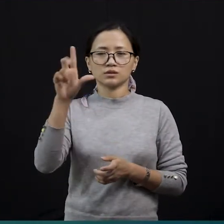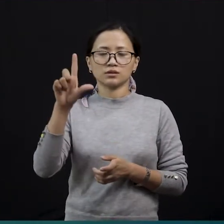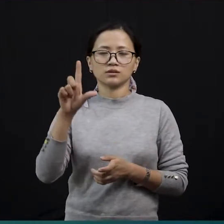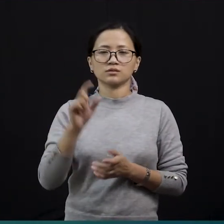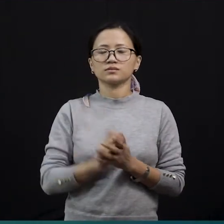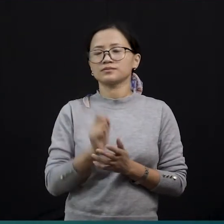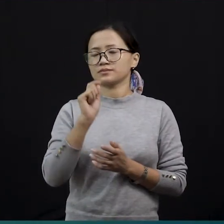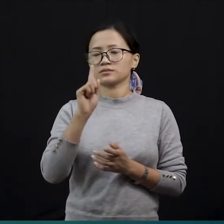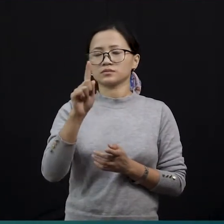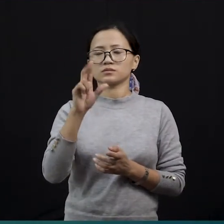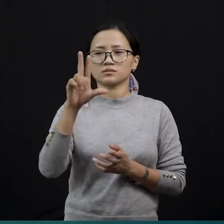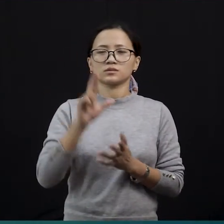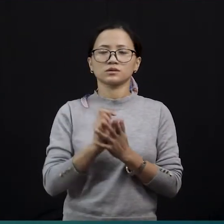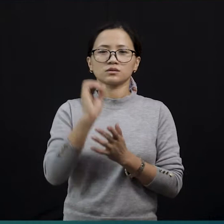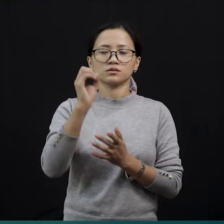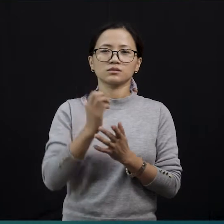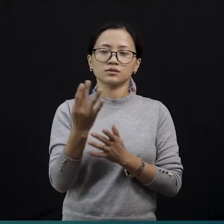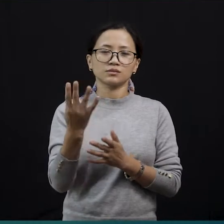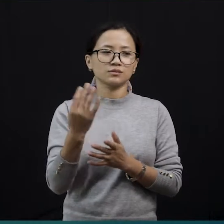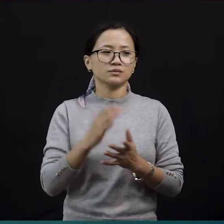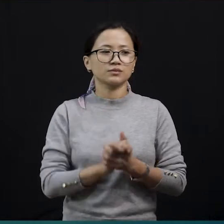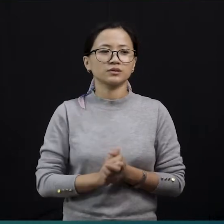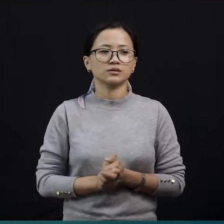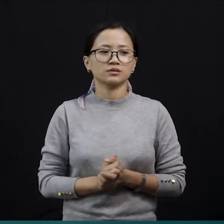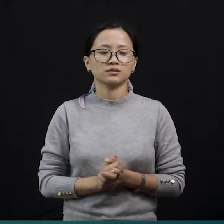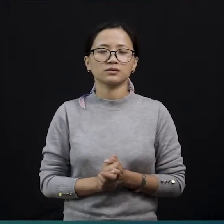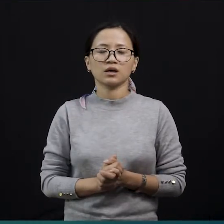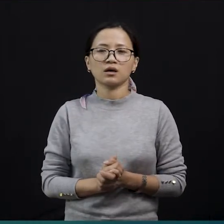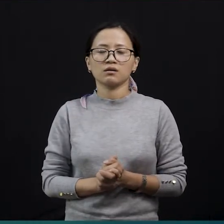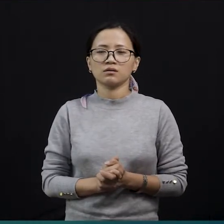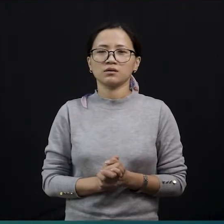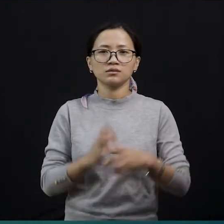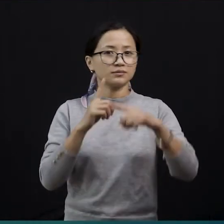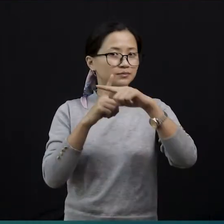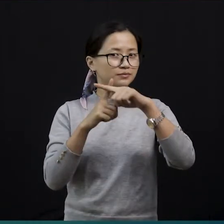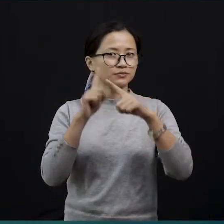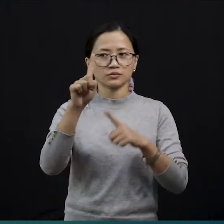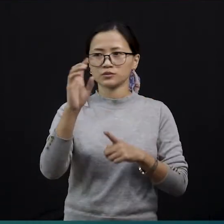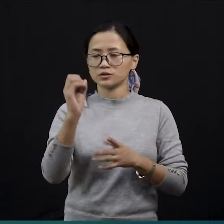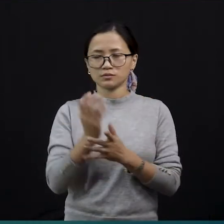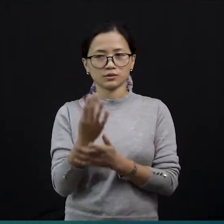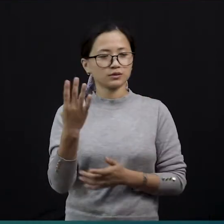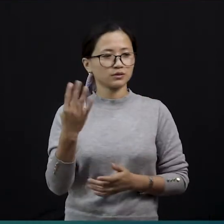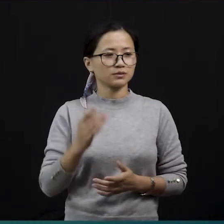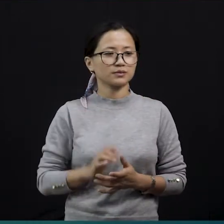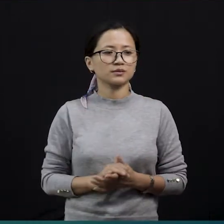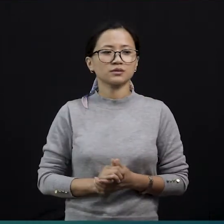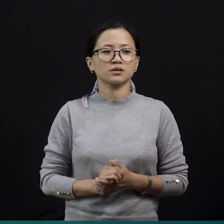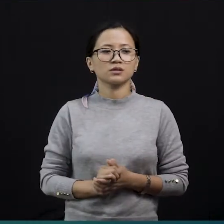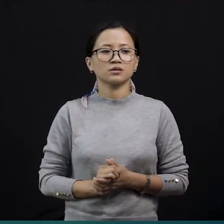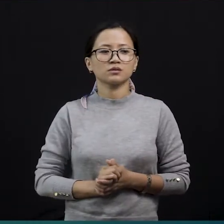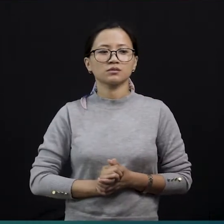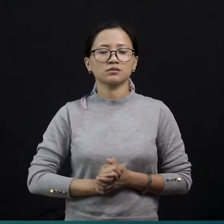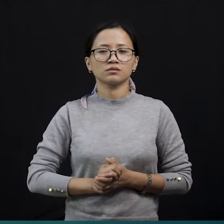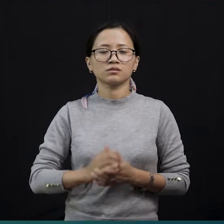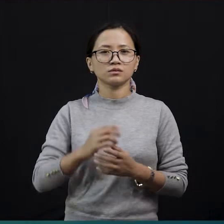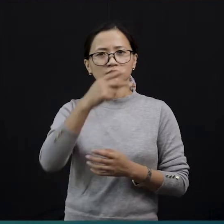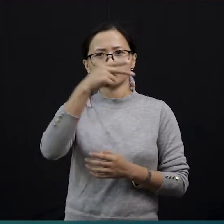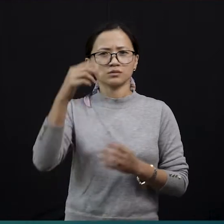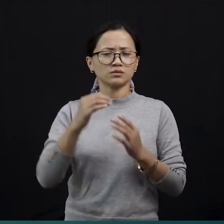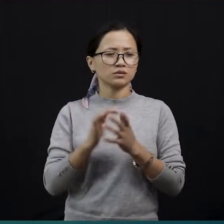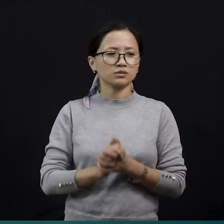minutes. 60 into 3, you'll get 180 minutes, right? Plus 10 minutes and then it is equal